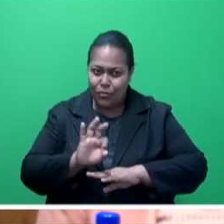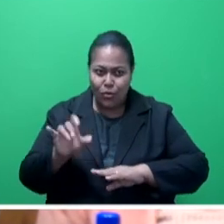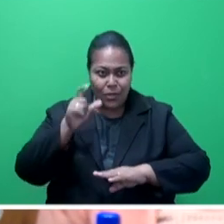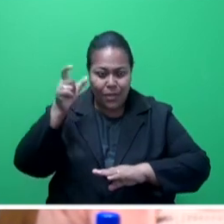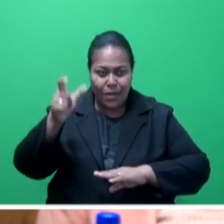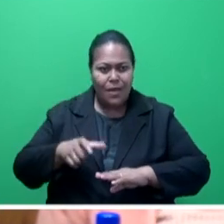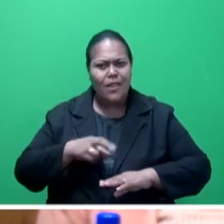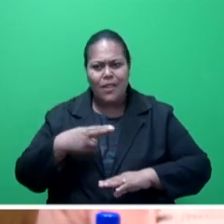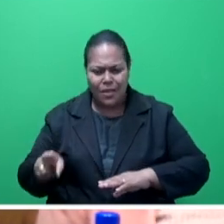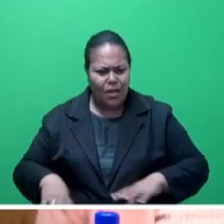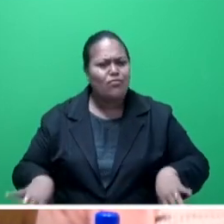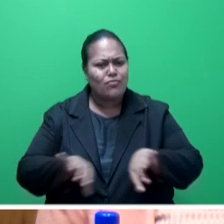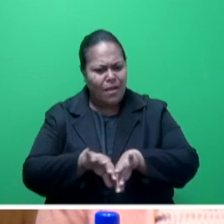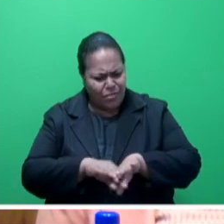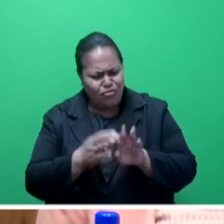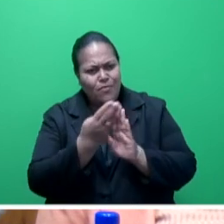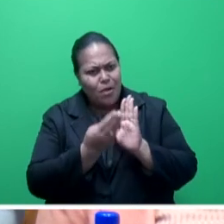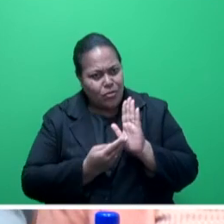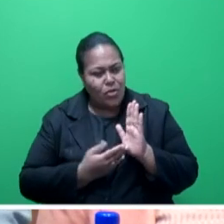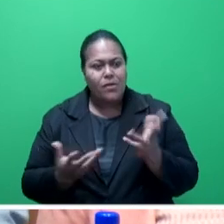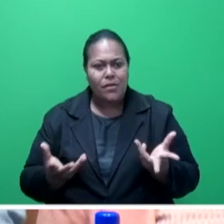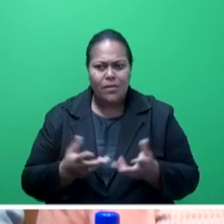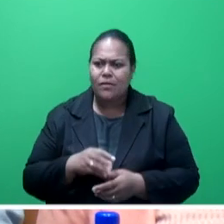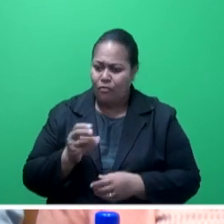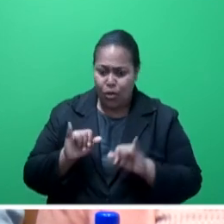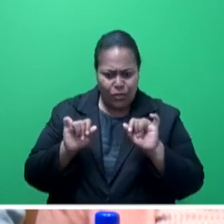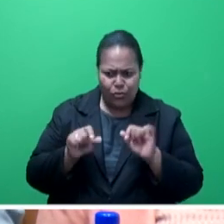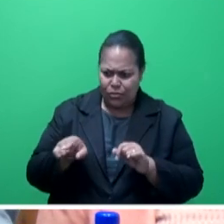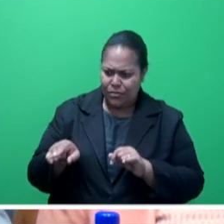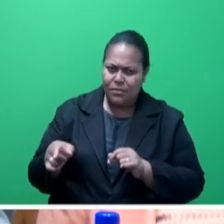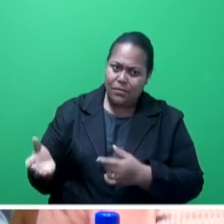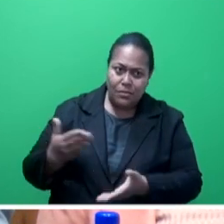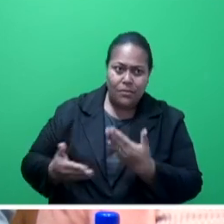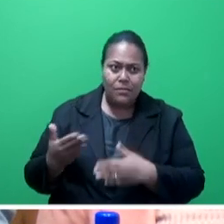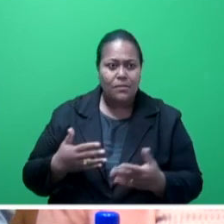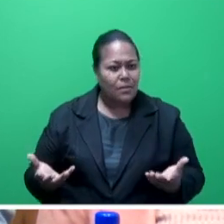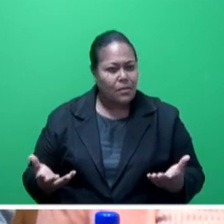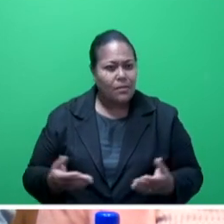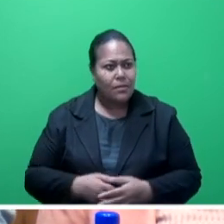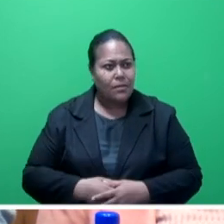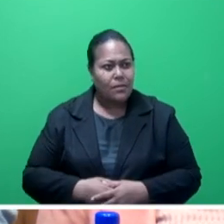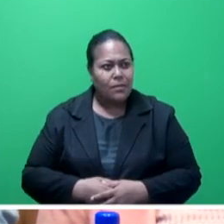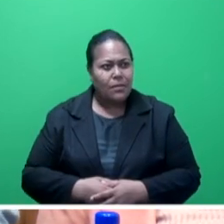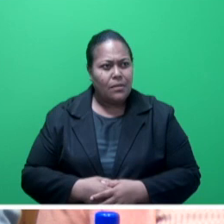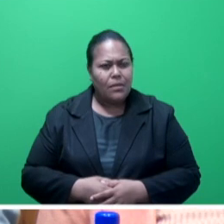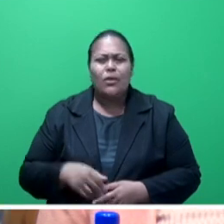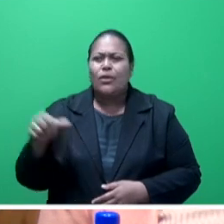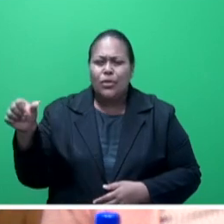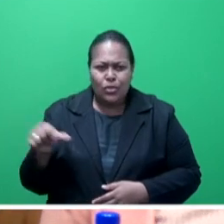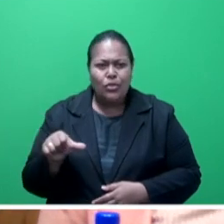rubbish what we propose in this budget to address the issues that they have highlighted. Means-tested subsidies for electricity and